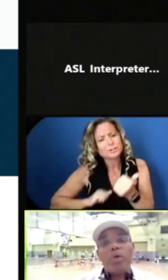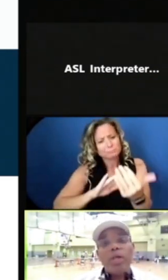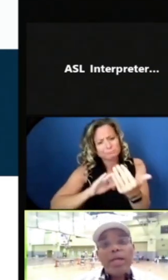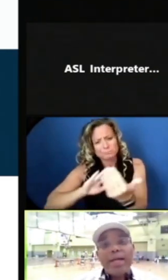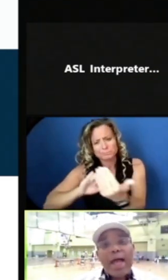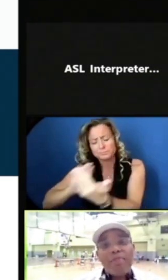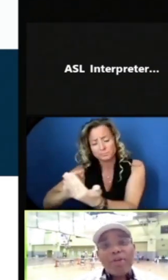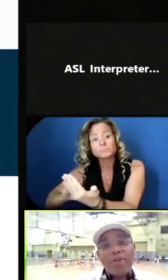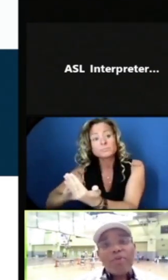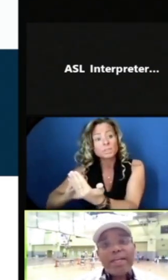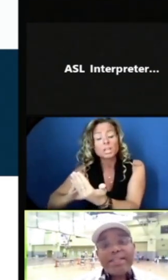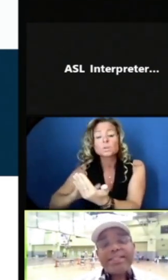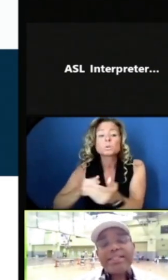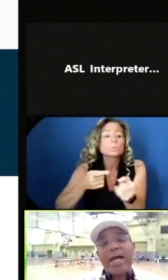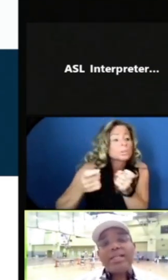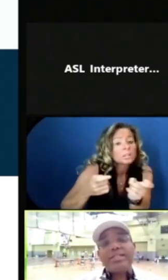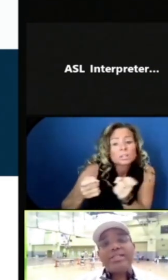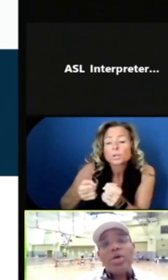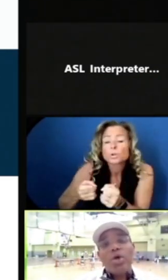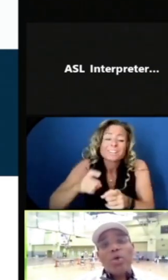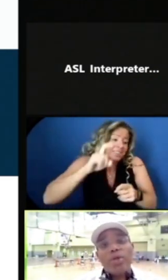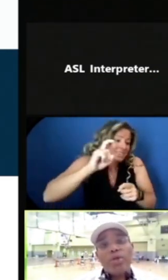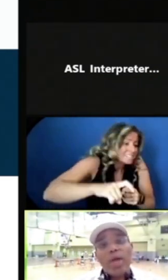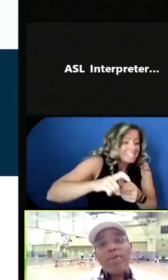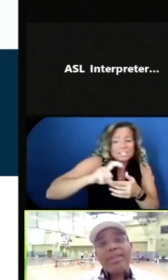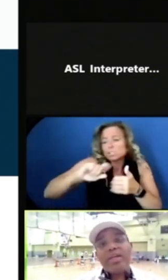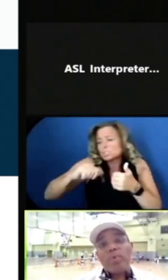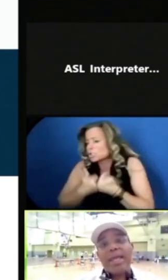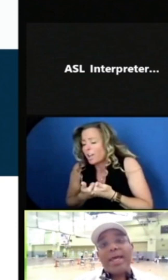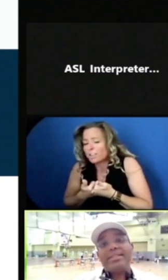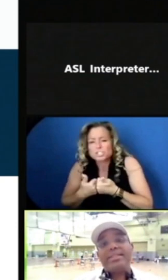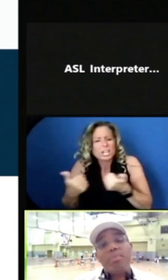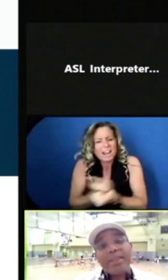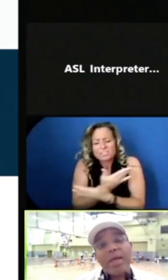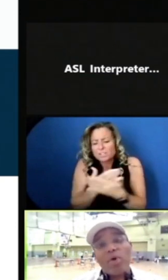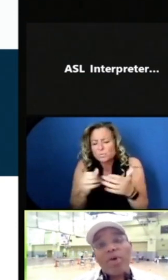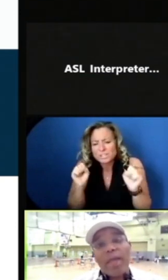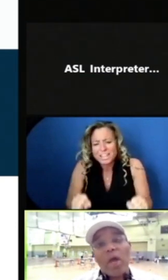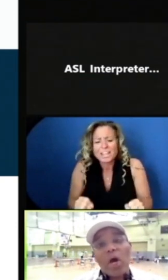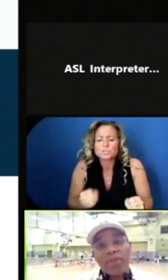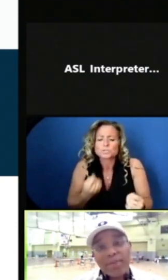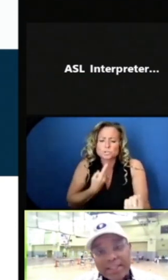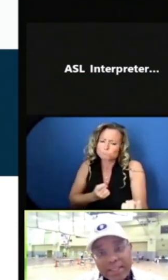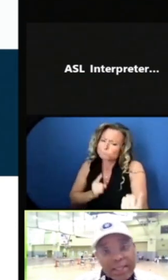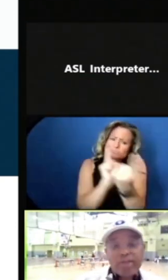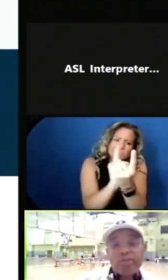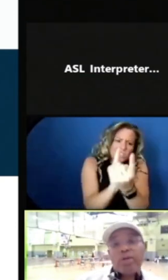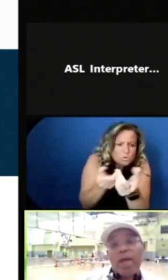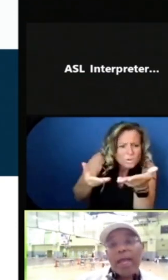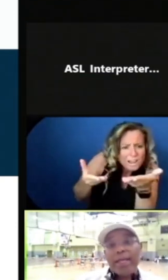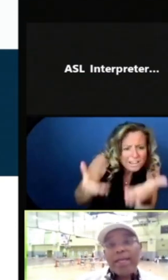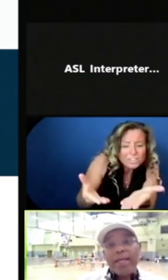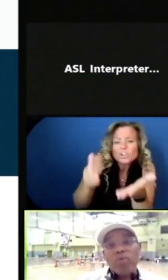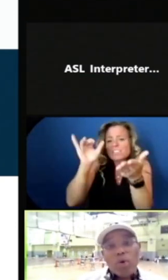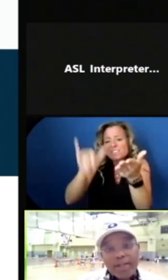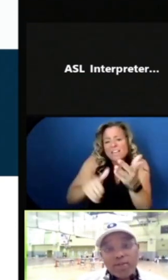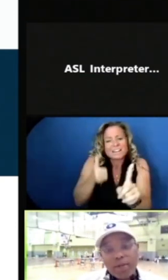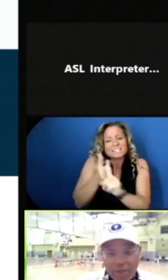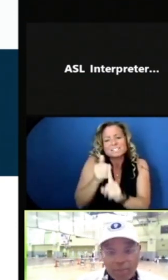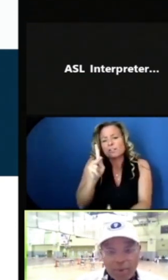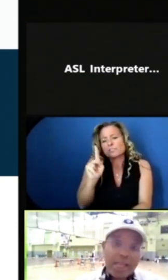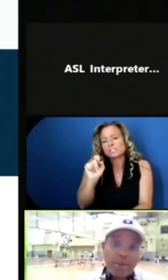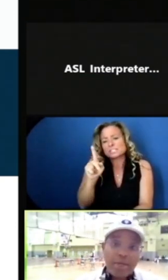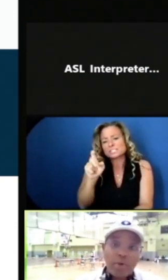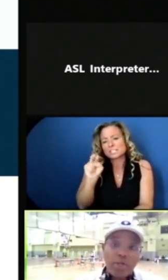of people and their different needs and challenges, we do everything we can to meet them where they are. That's the Kedren way, where we